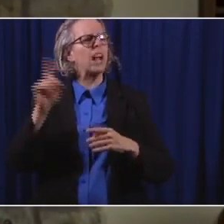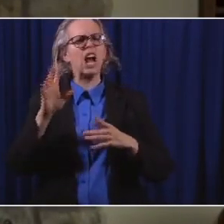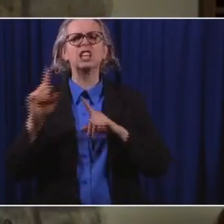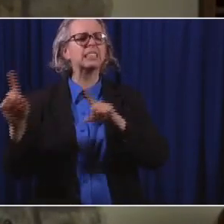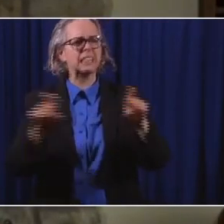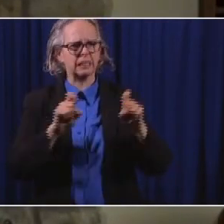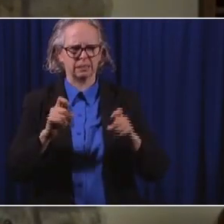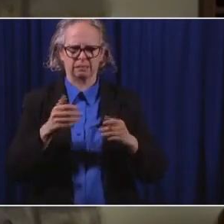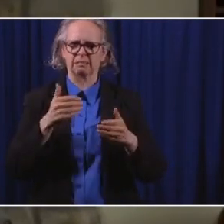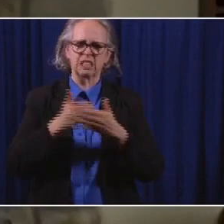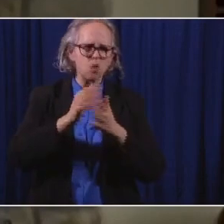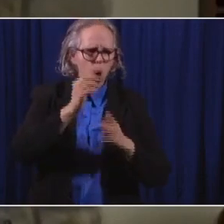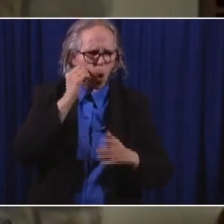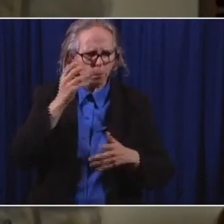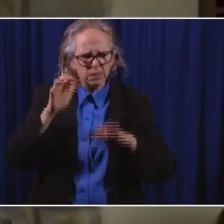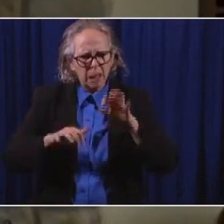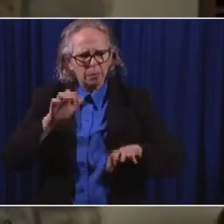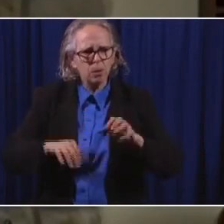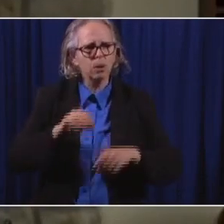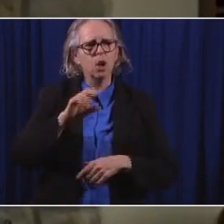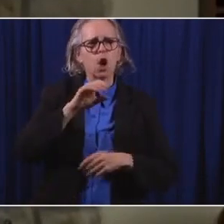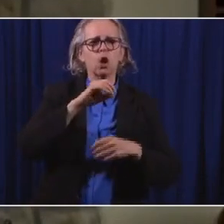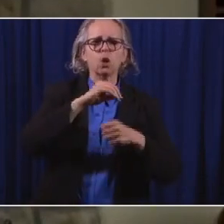coronavirus.ohio.gov. And let's take a look at the video.